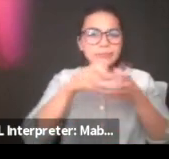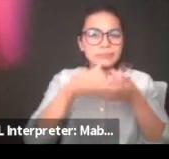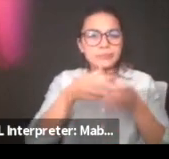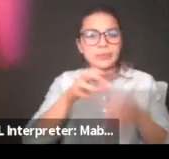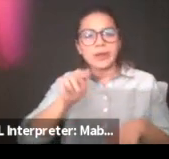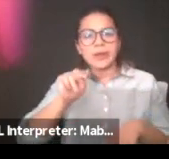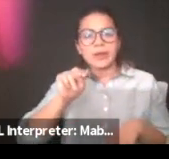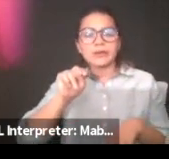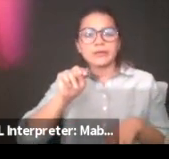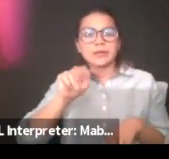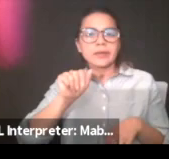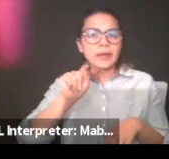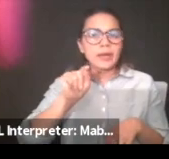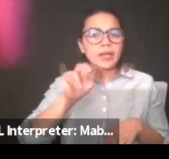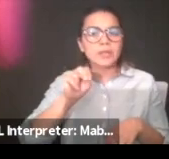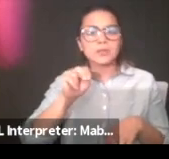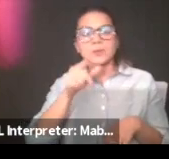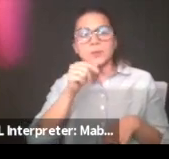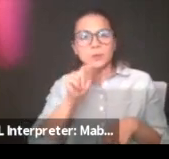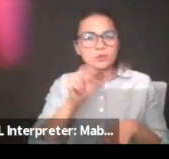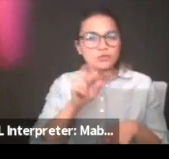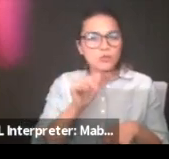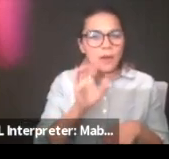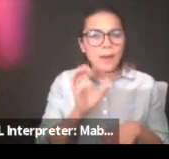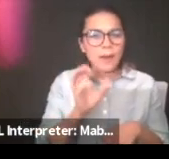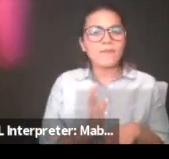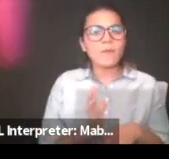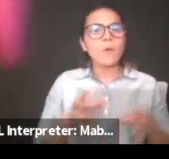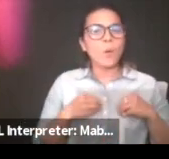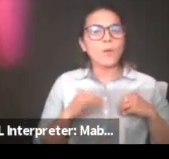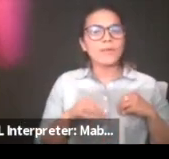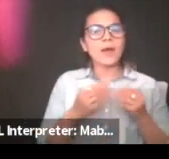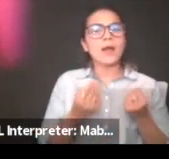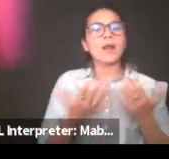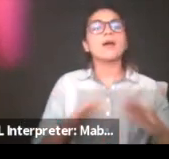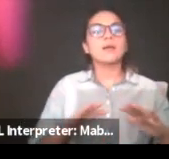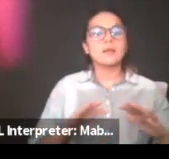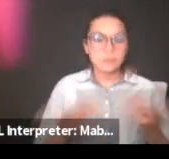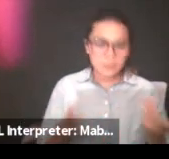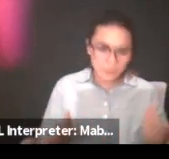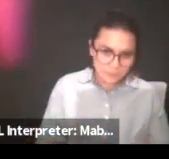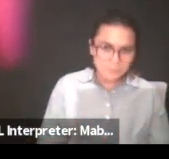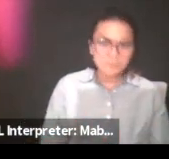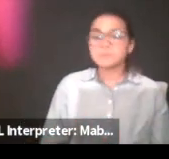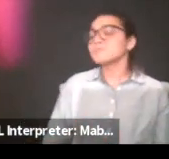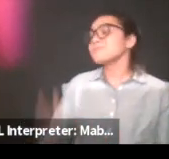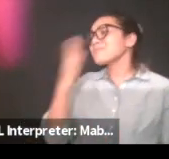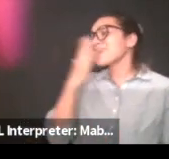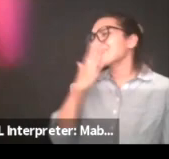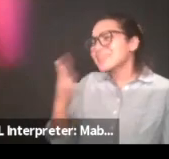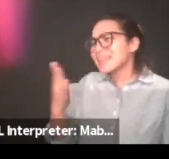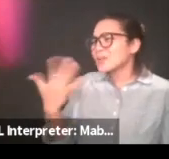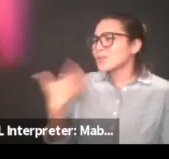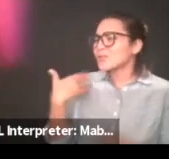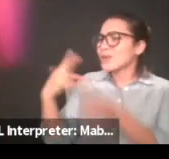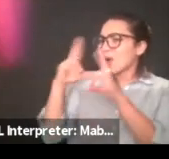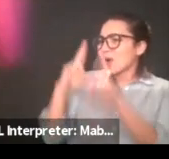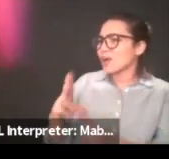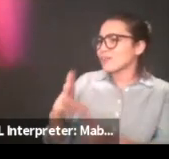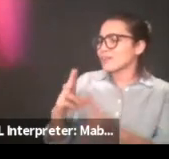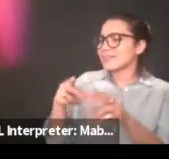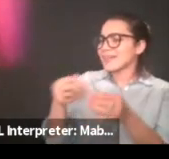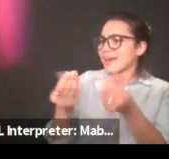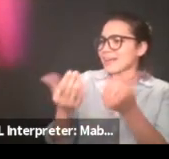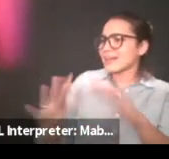Thank you, Sujatha, and thank you for that moment of land honoring and acknowledgement, and not just land, but people honoring and acknowledgement.